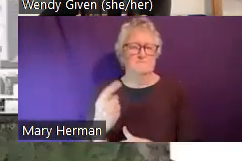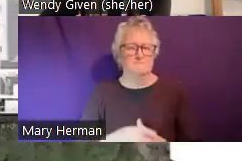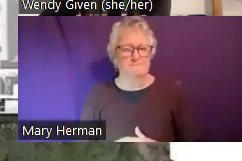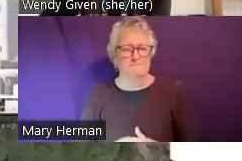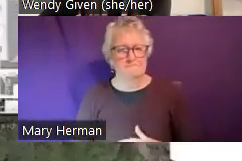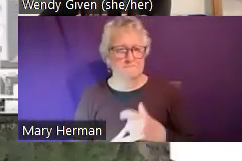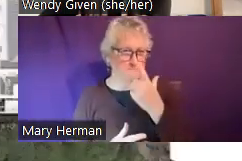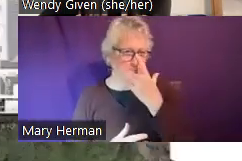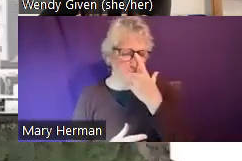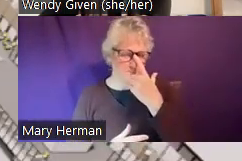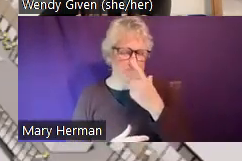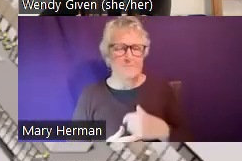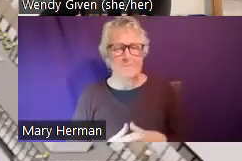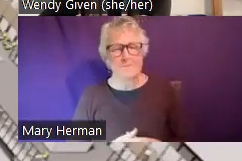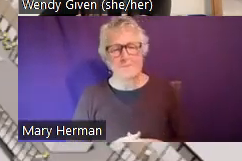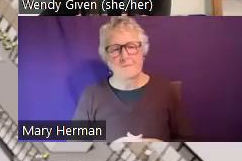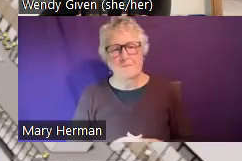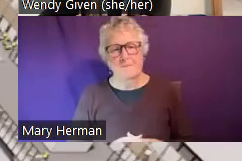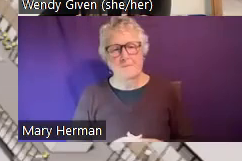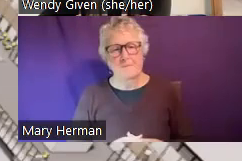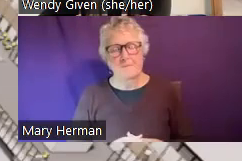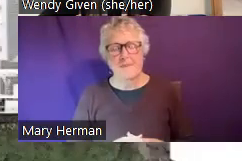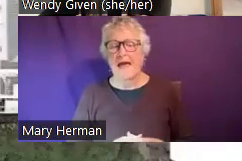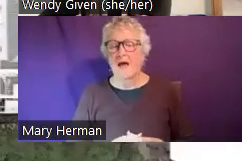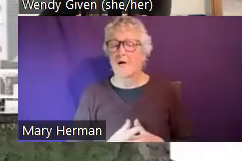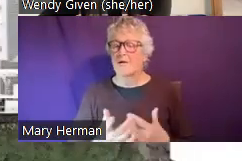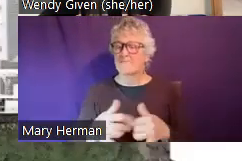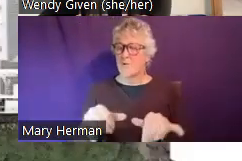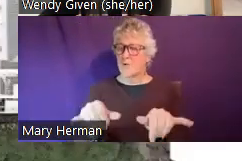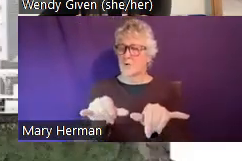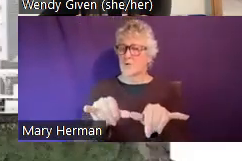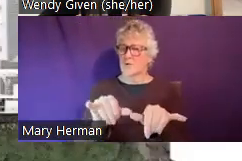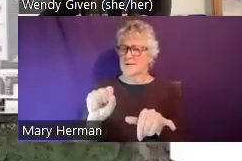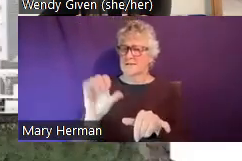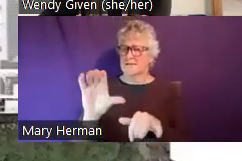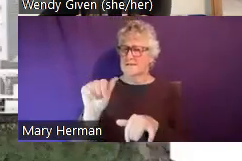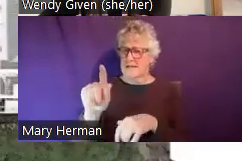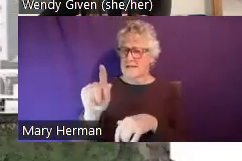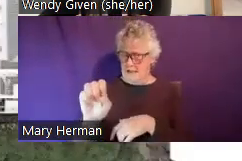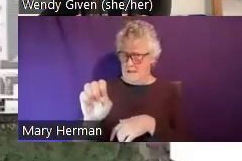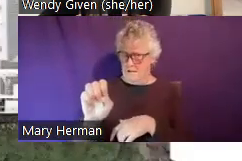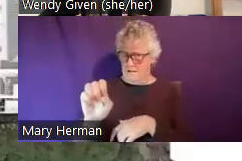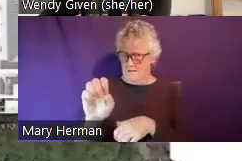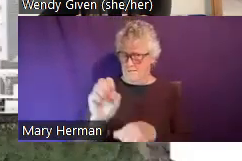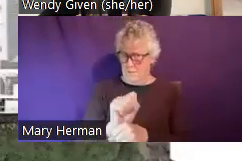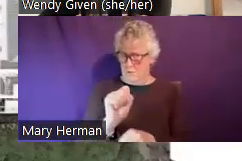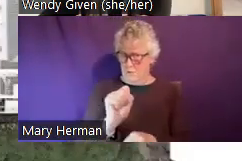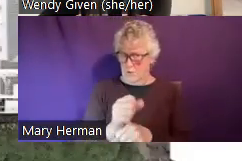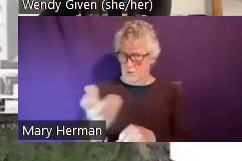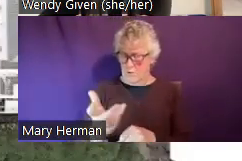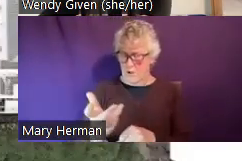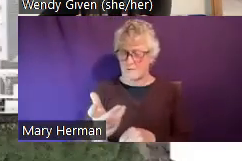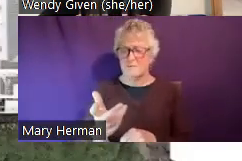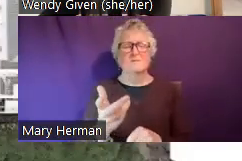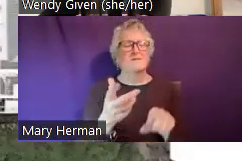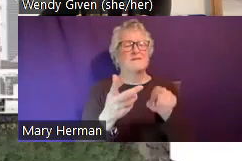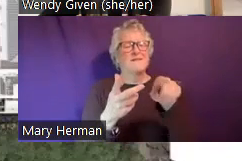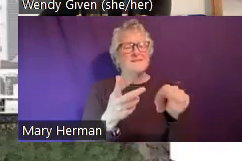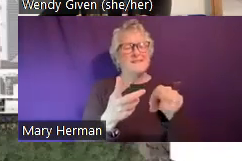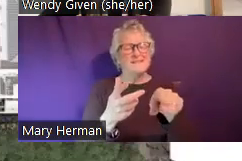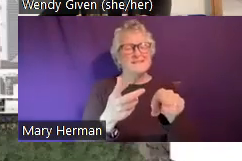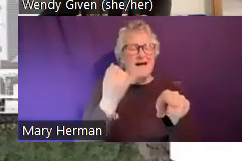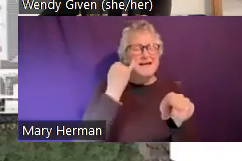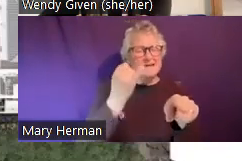Just to give you a sense of the scale of this map that we're looking at, several football fields